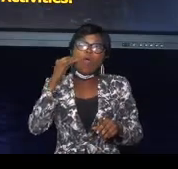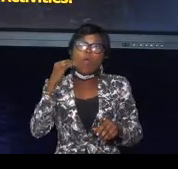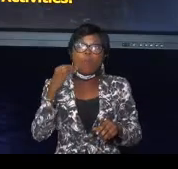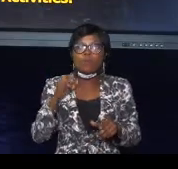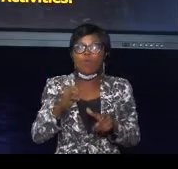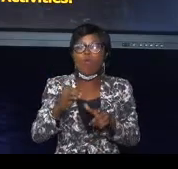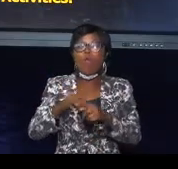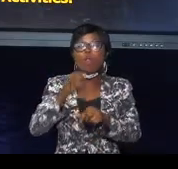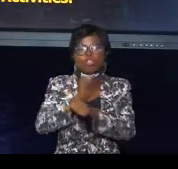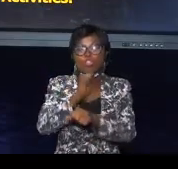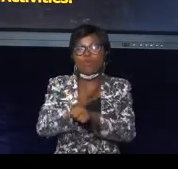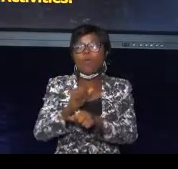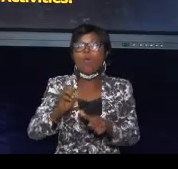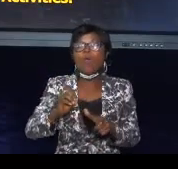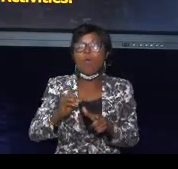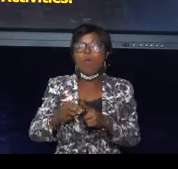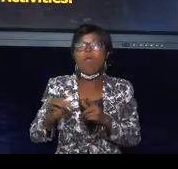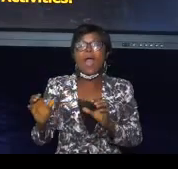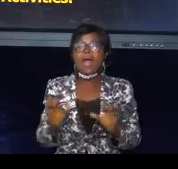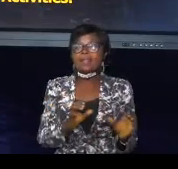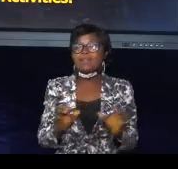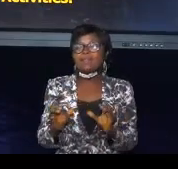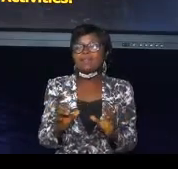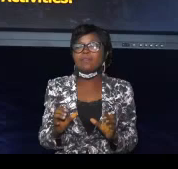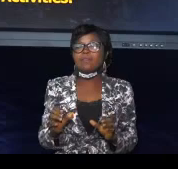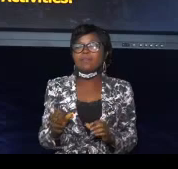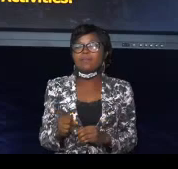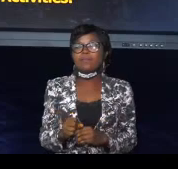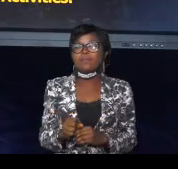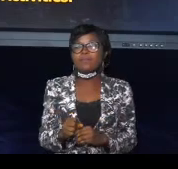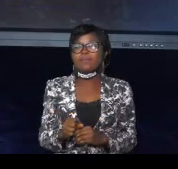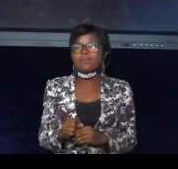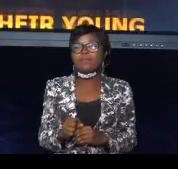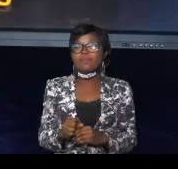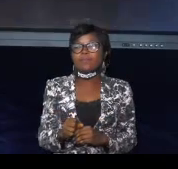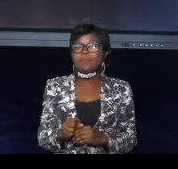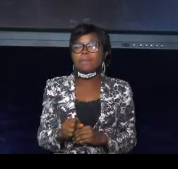Or places and activities.